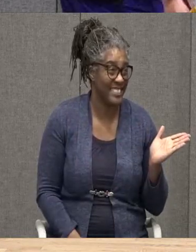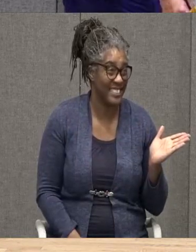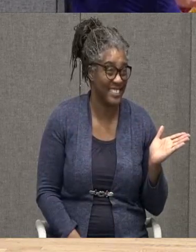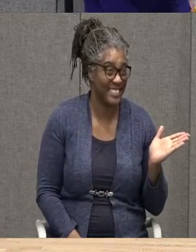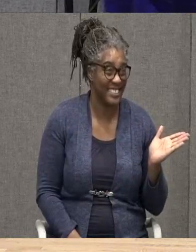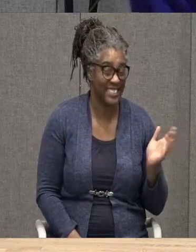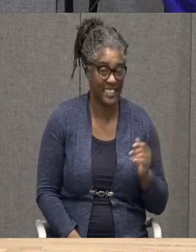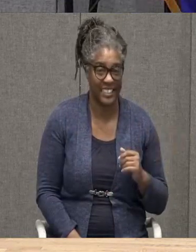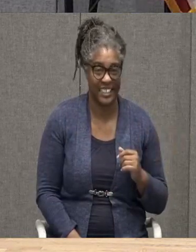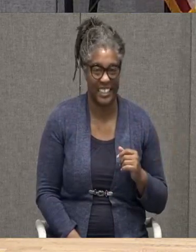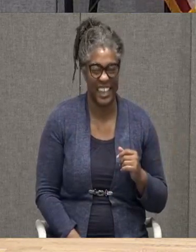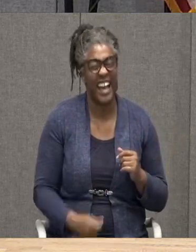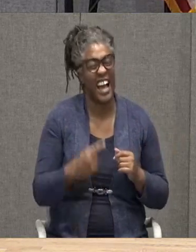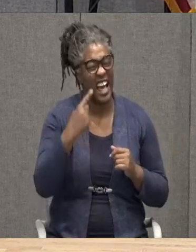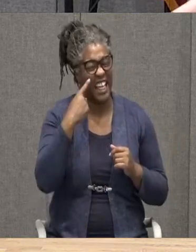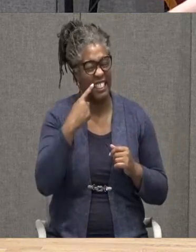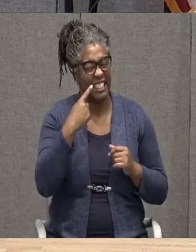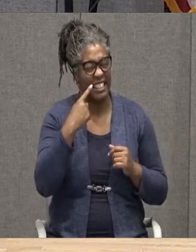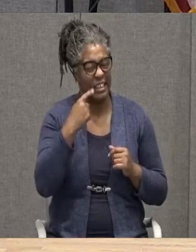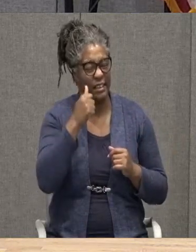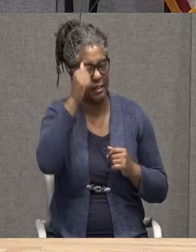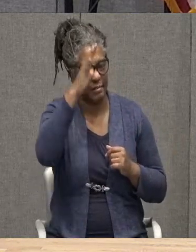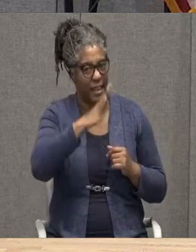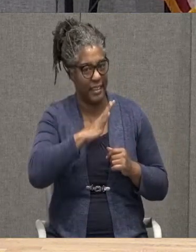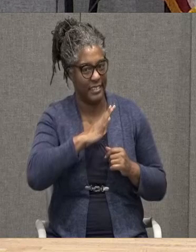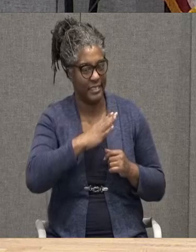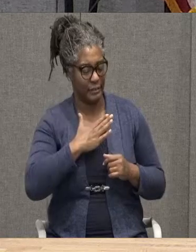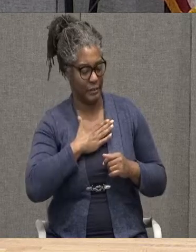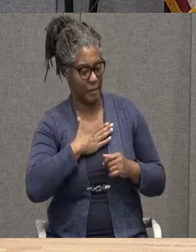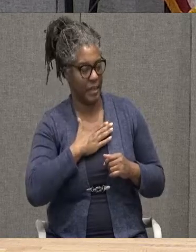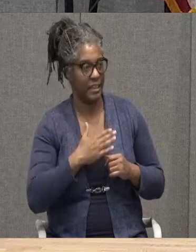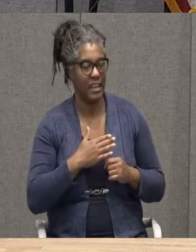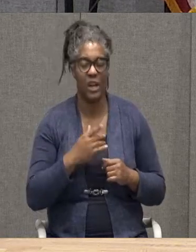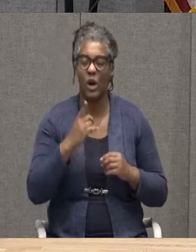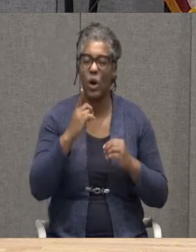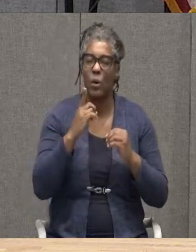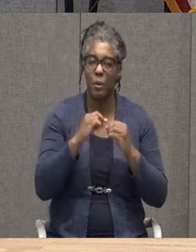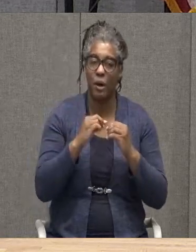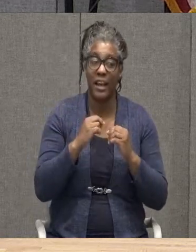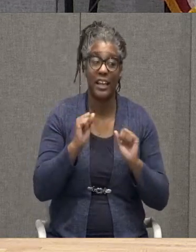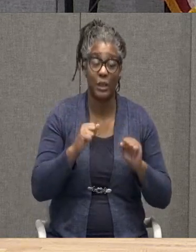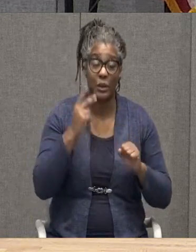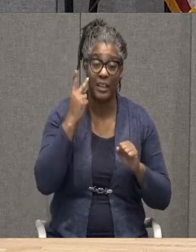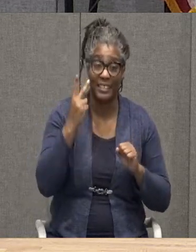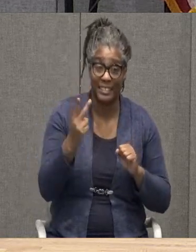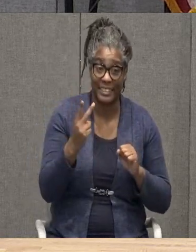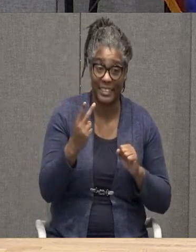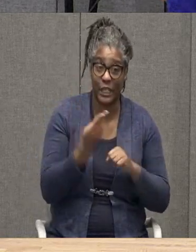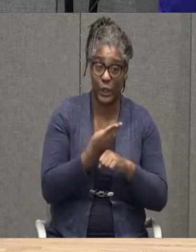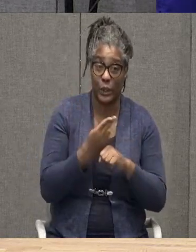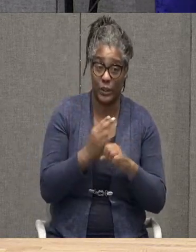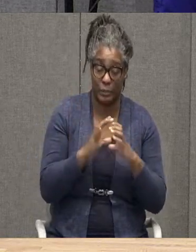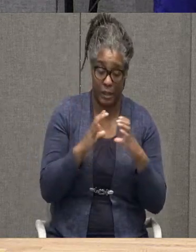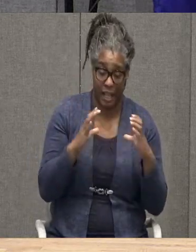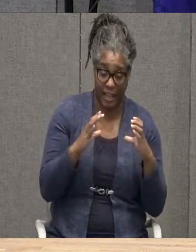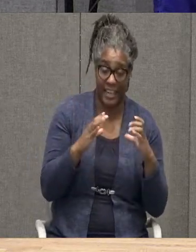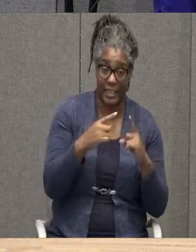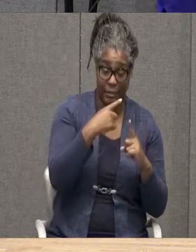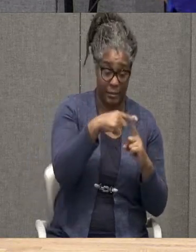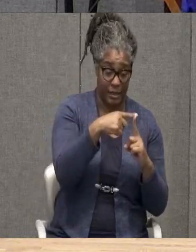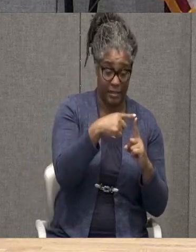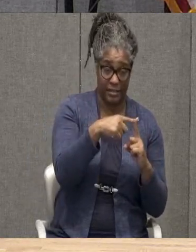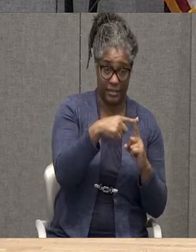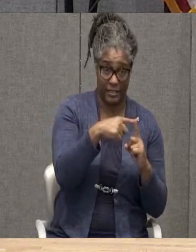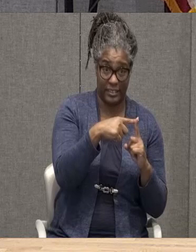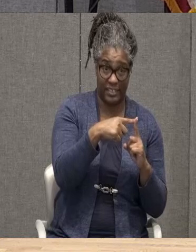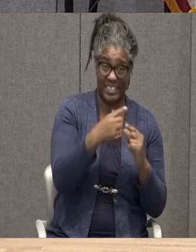I think that came on my side. I think we'll try one more time because as you can see, using a balloon, there are advantages because it's a lot